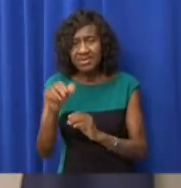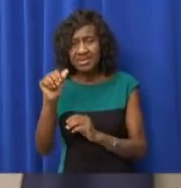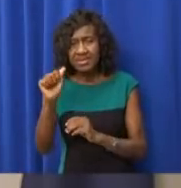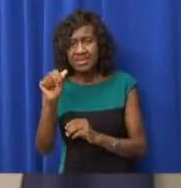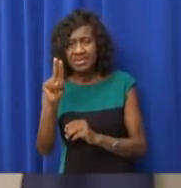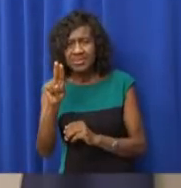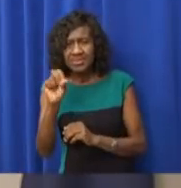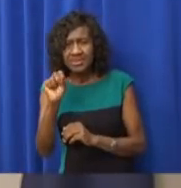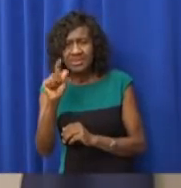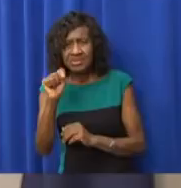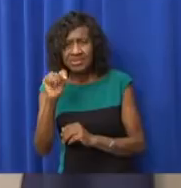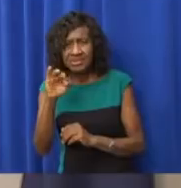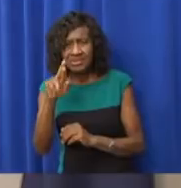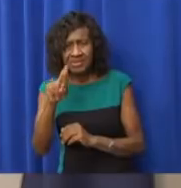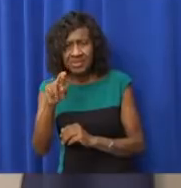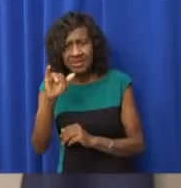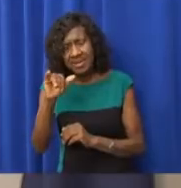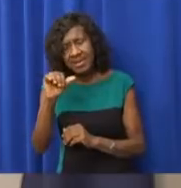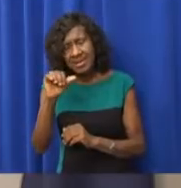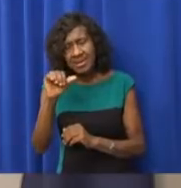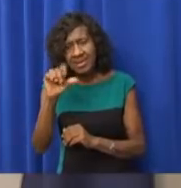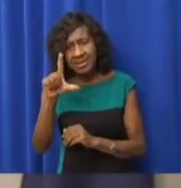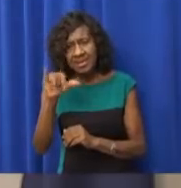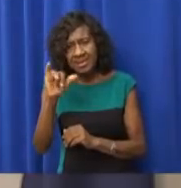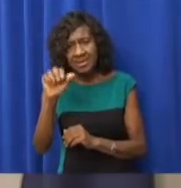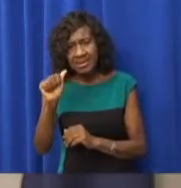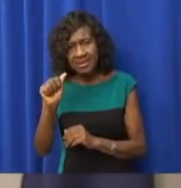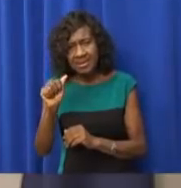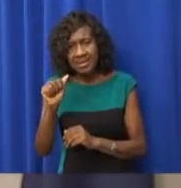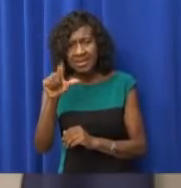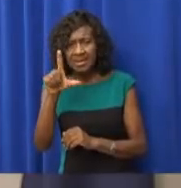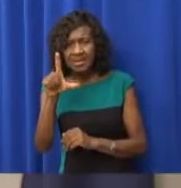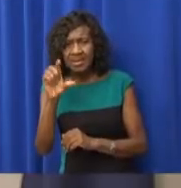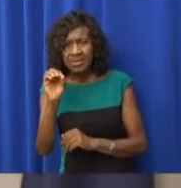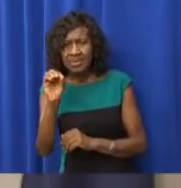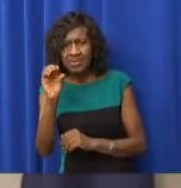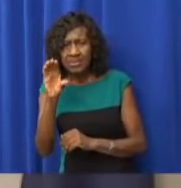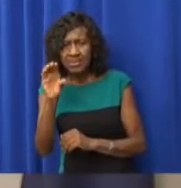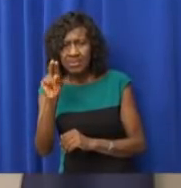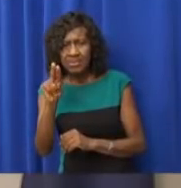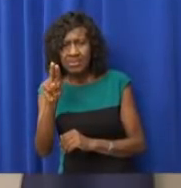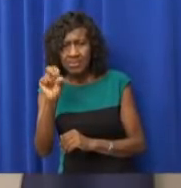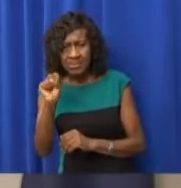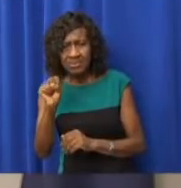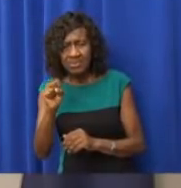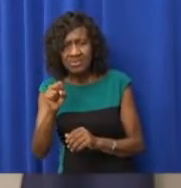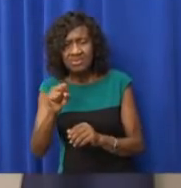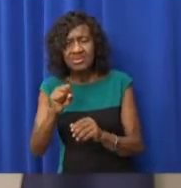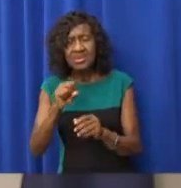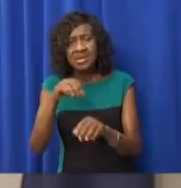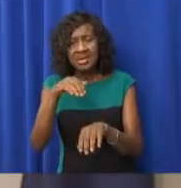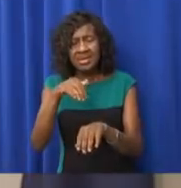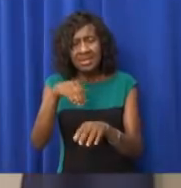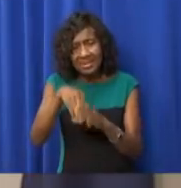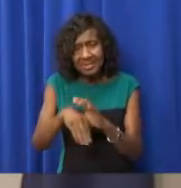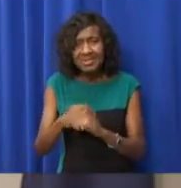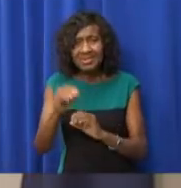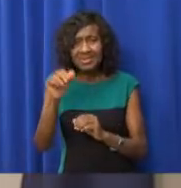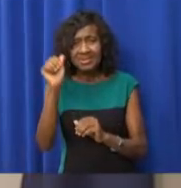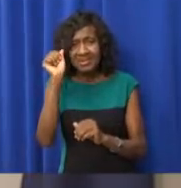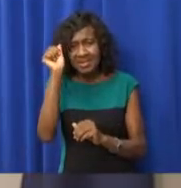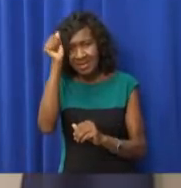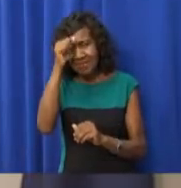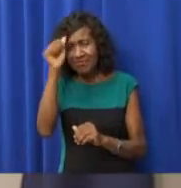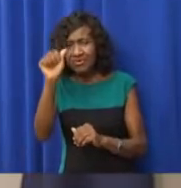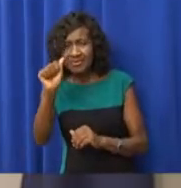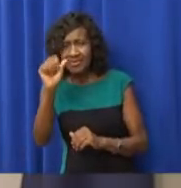United States, locust infestations across East Africa. As we sit here, we